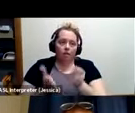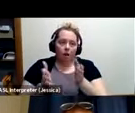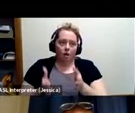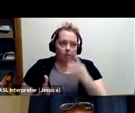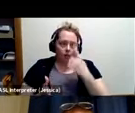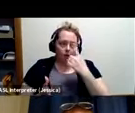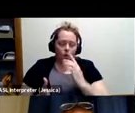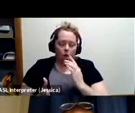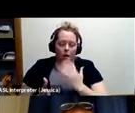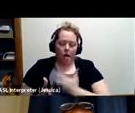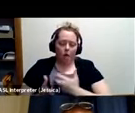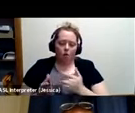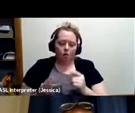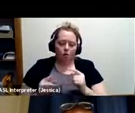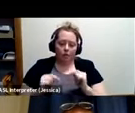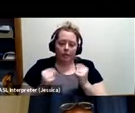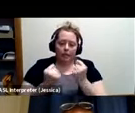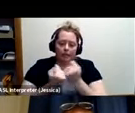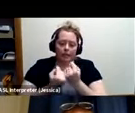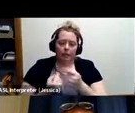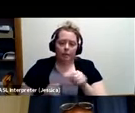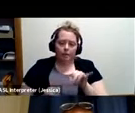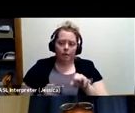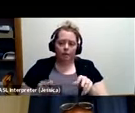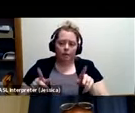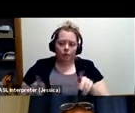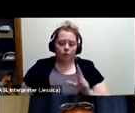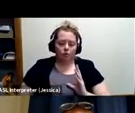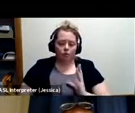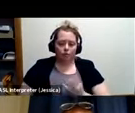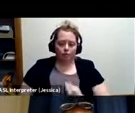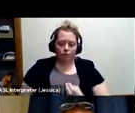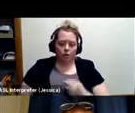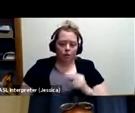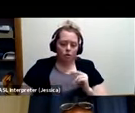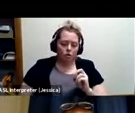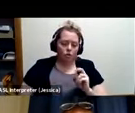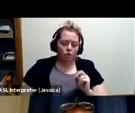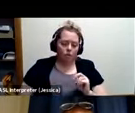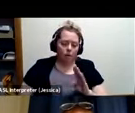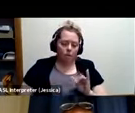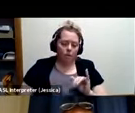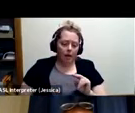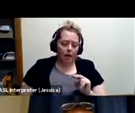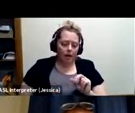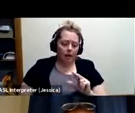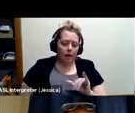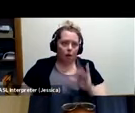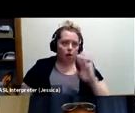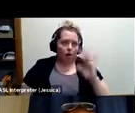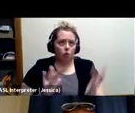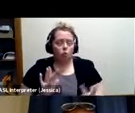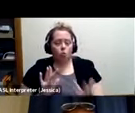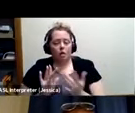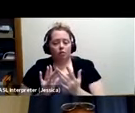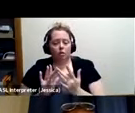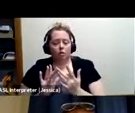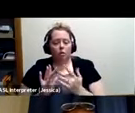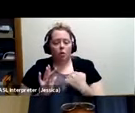and non-binary people who reach out to our organization. So that has been working. We're still building that